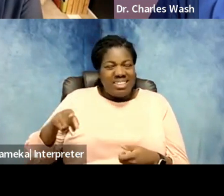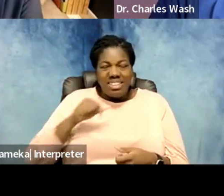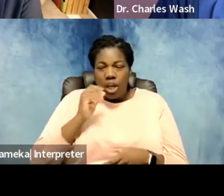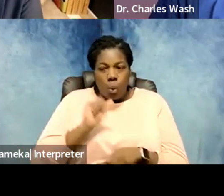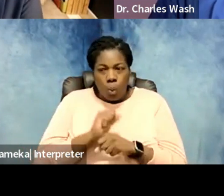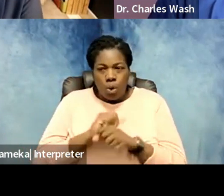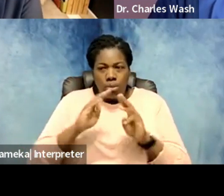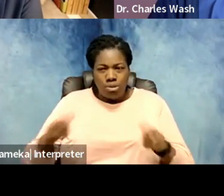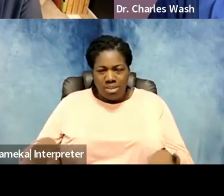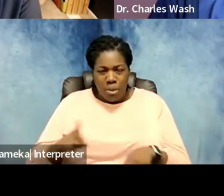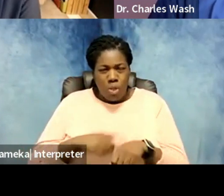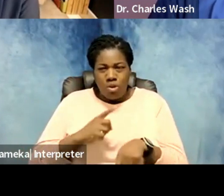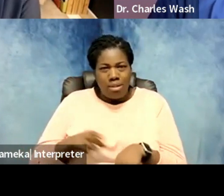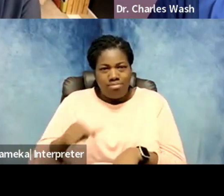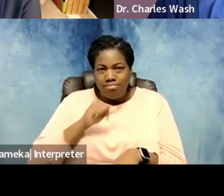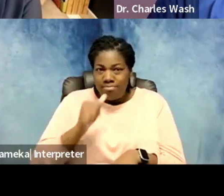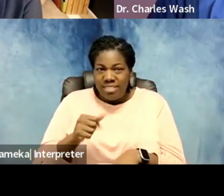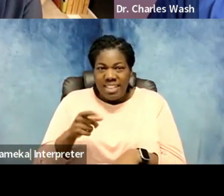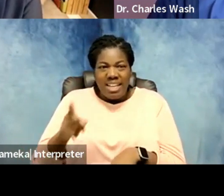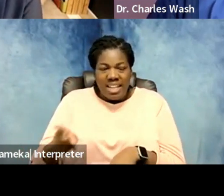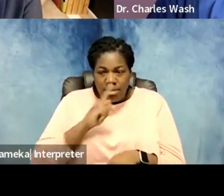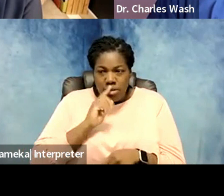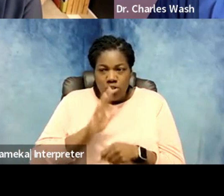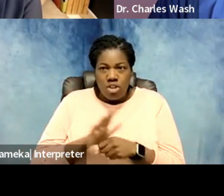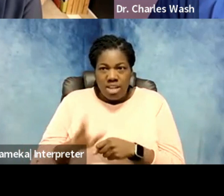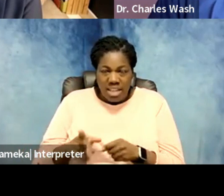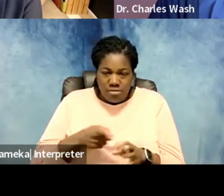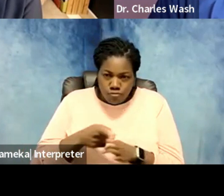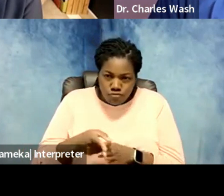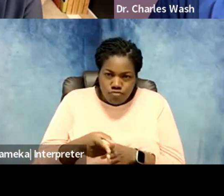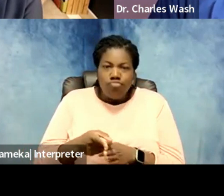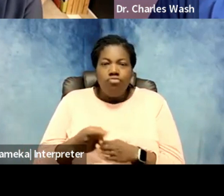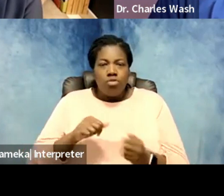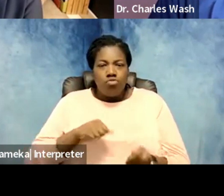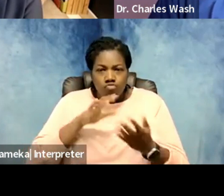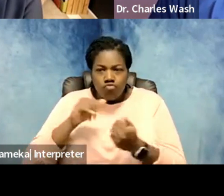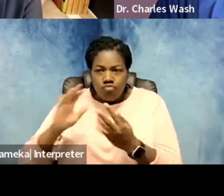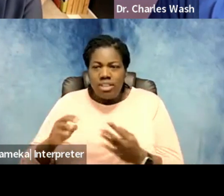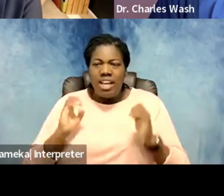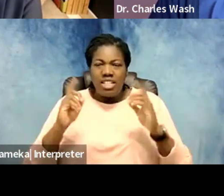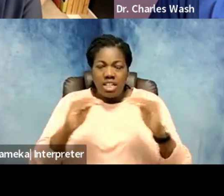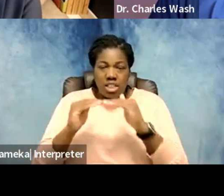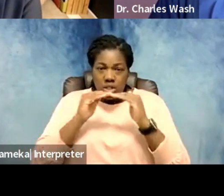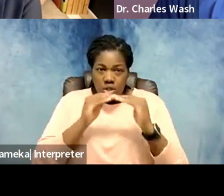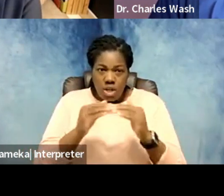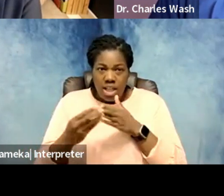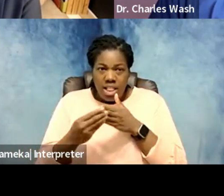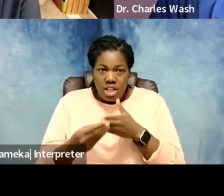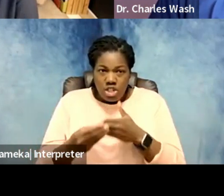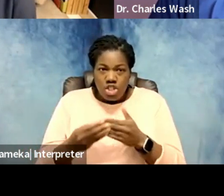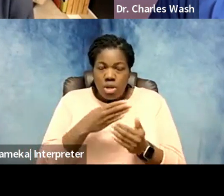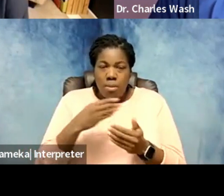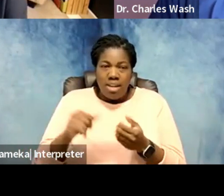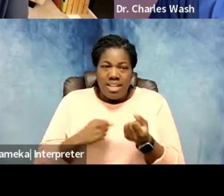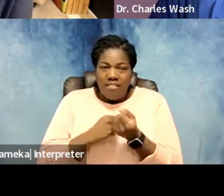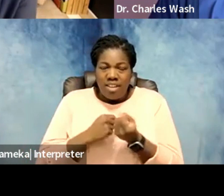museum field for very long, he has dedicated his career towards addressing education equity through his leadership and his